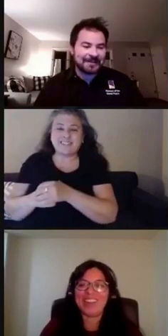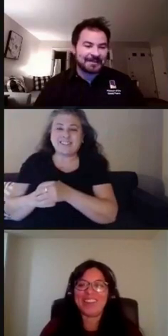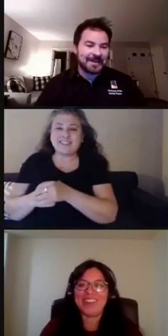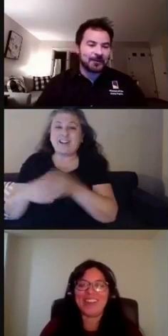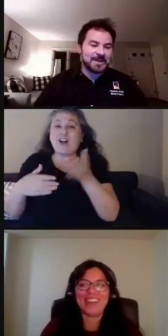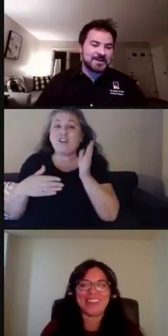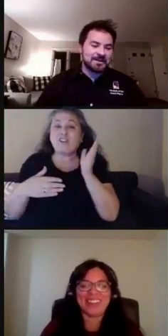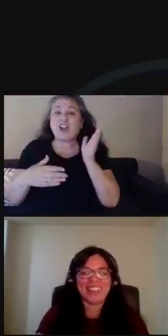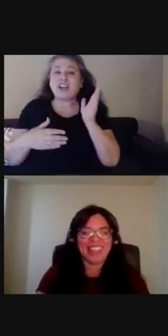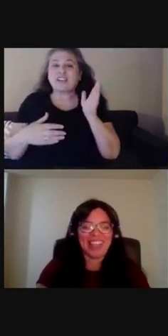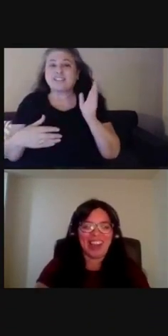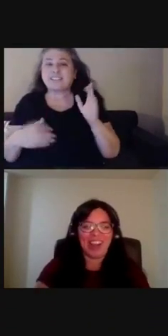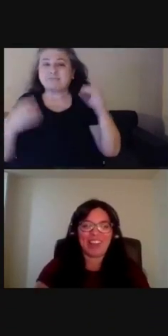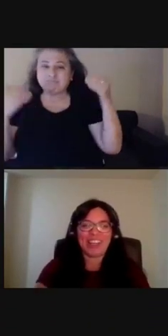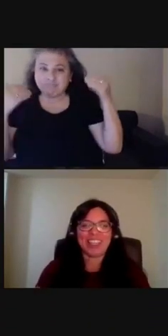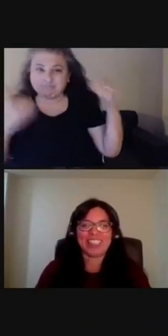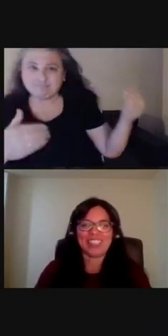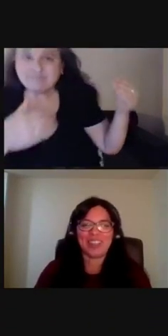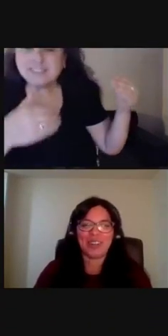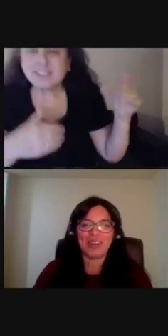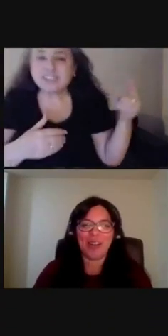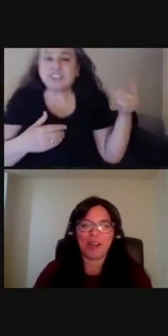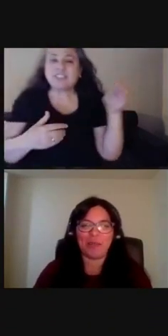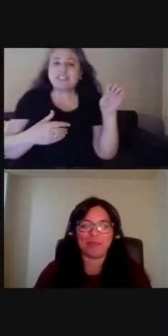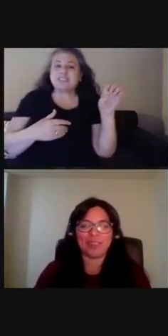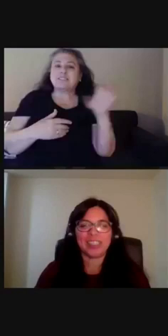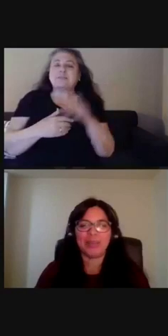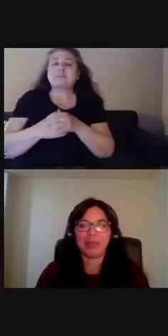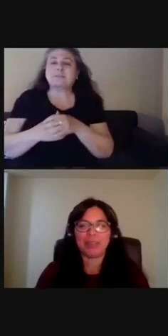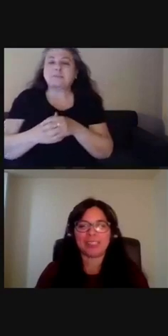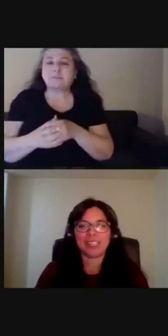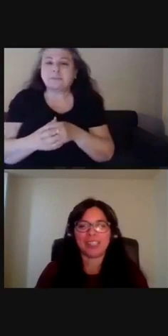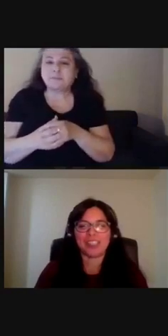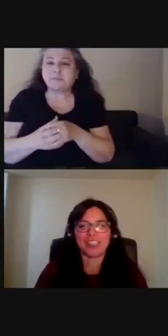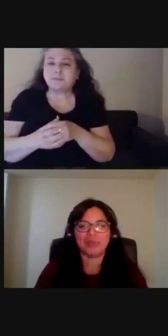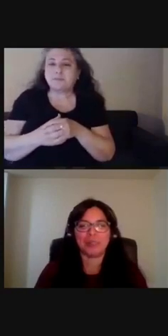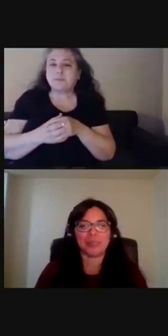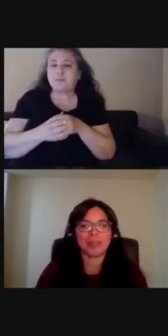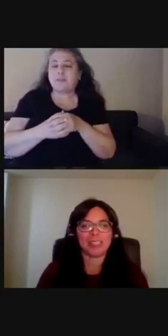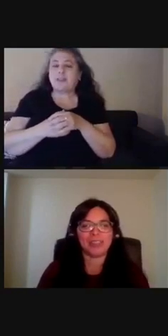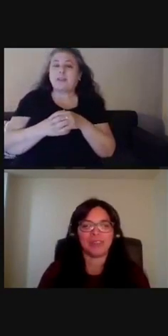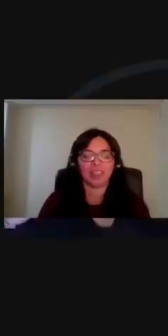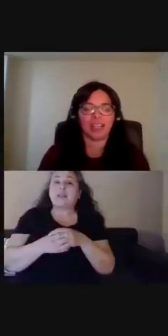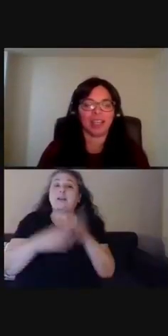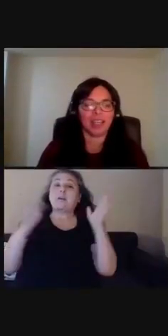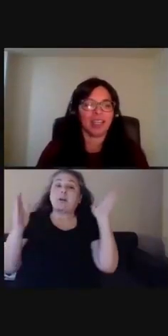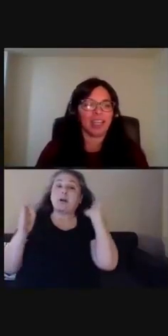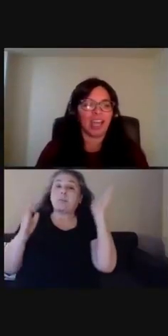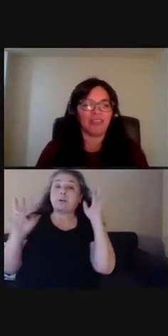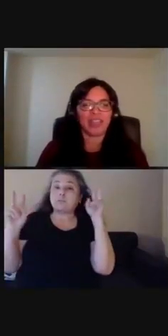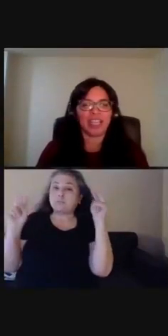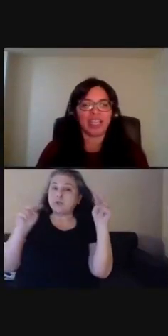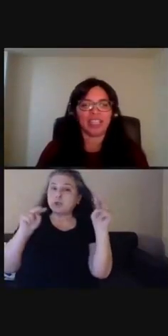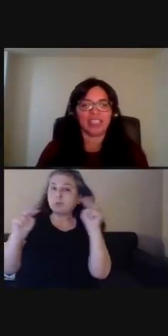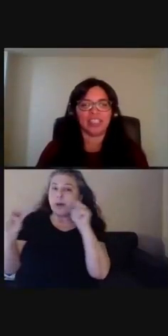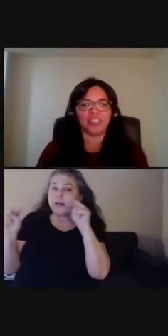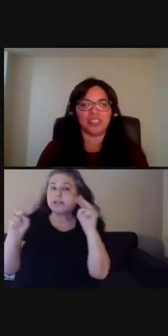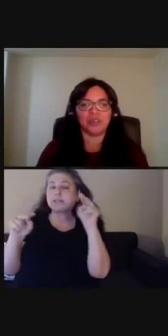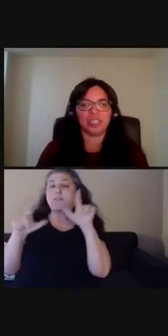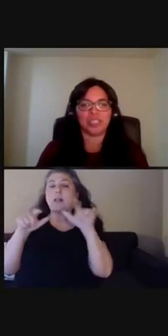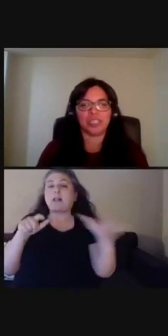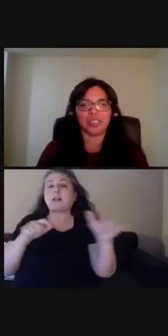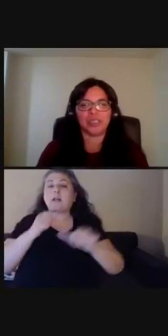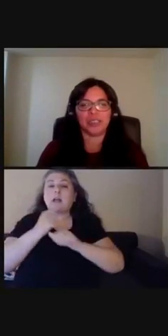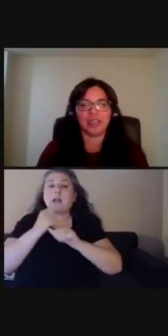right. Take it away, Gina. All righty. So today my presentation is Perspectives of the Land, Advocating